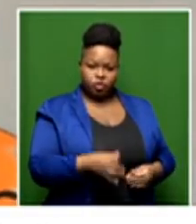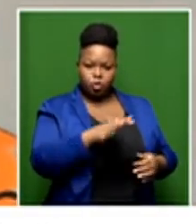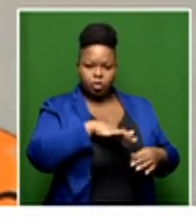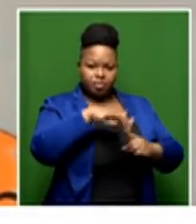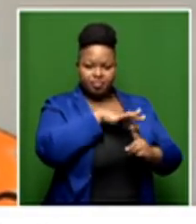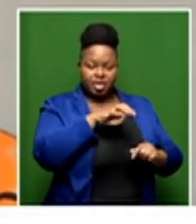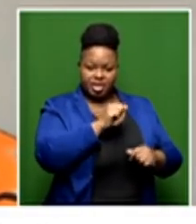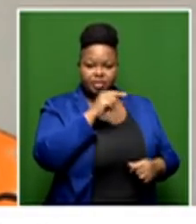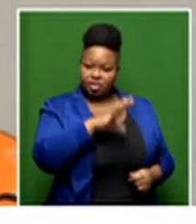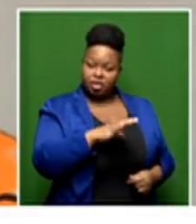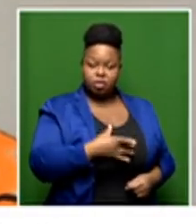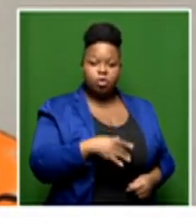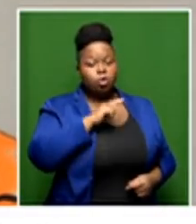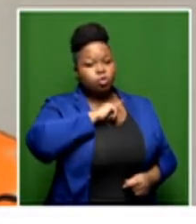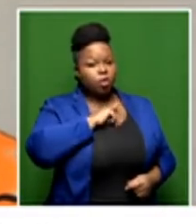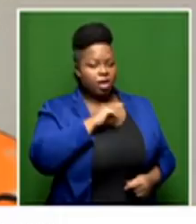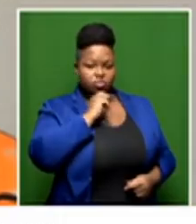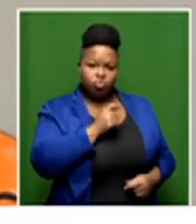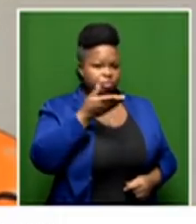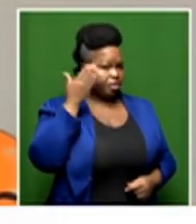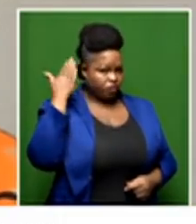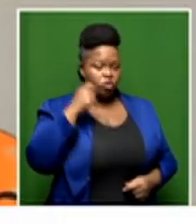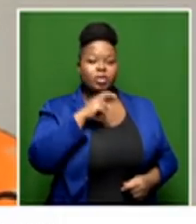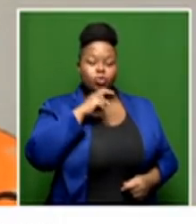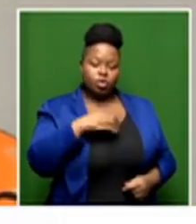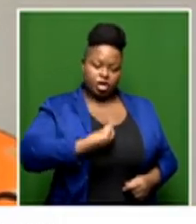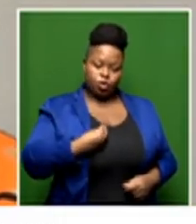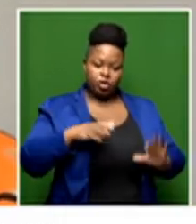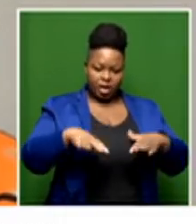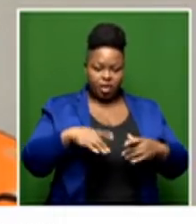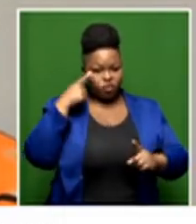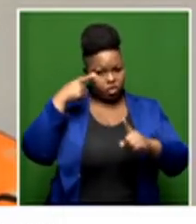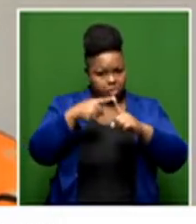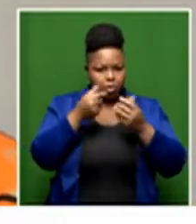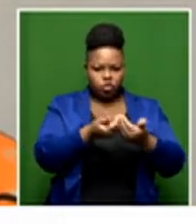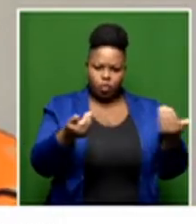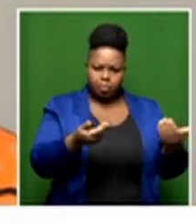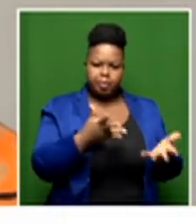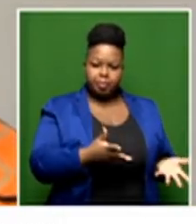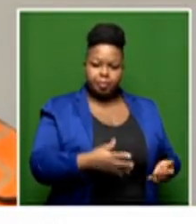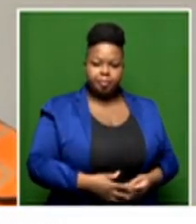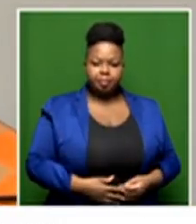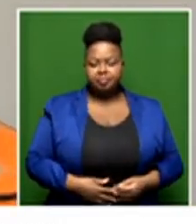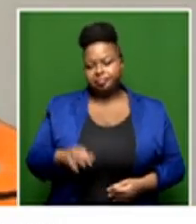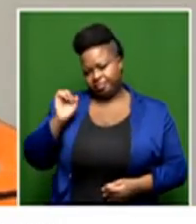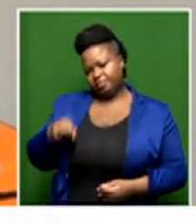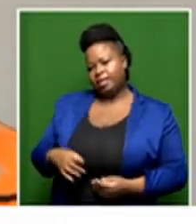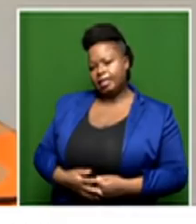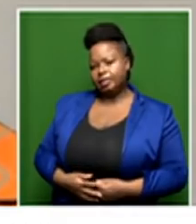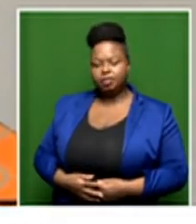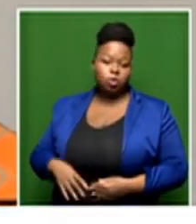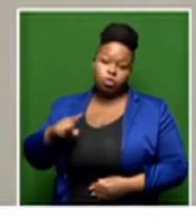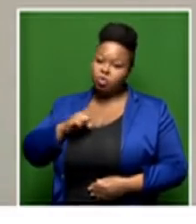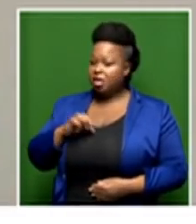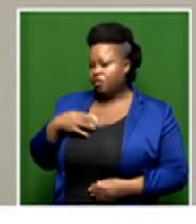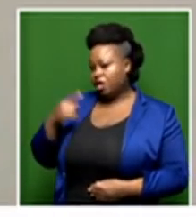the ANC, and that they have in the past been used for this purpose? It is. They would be naive